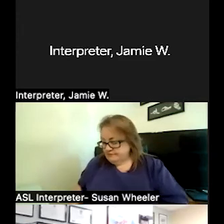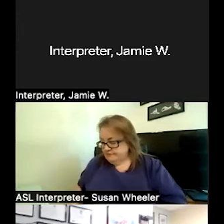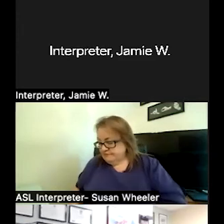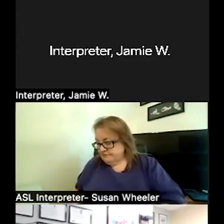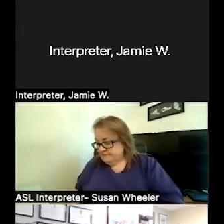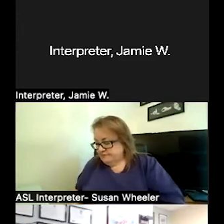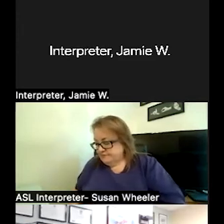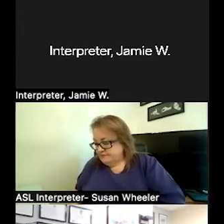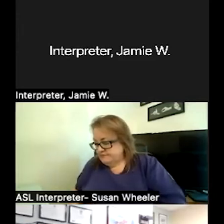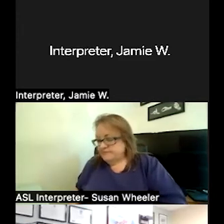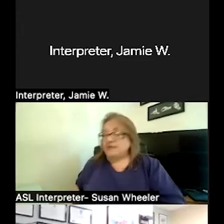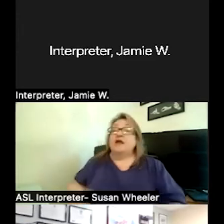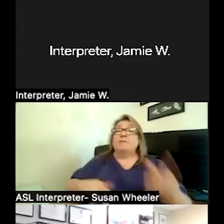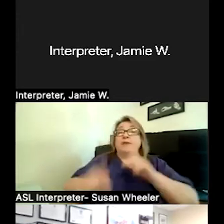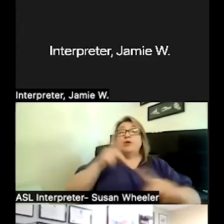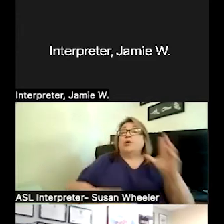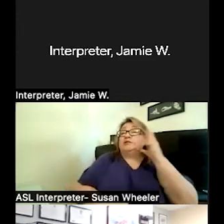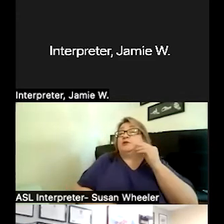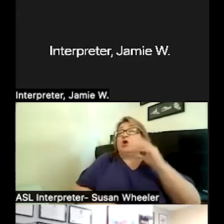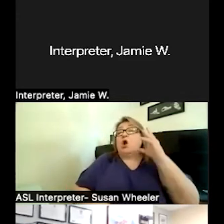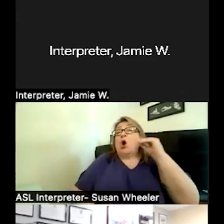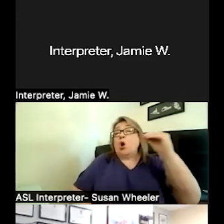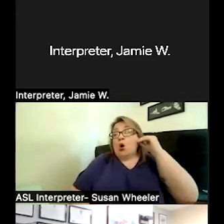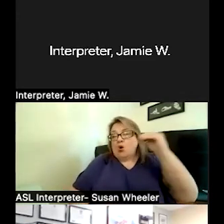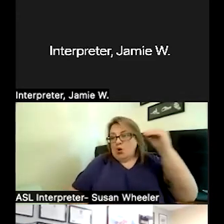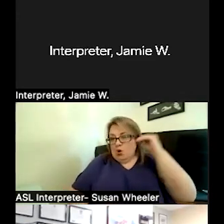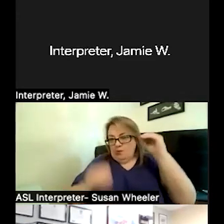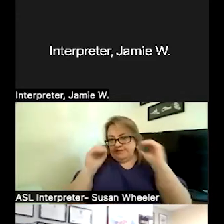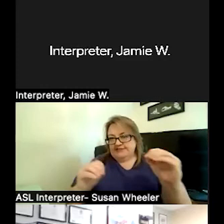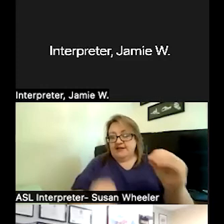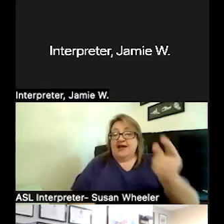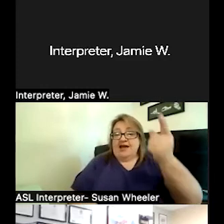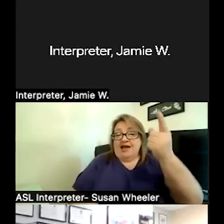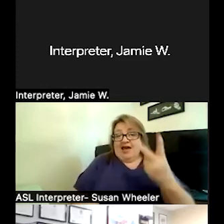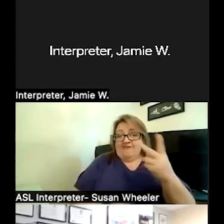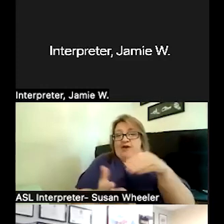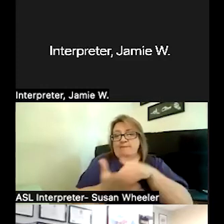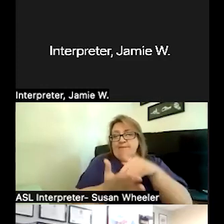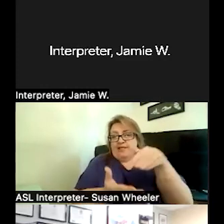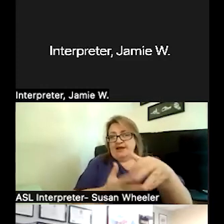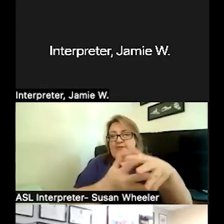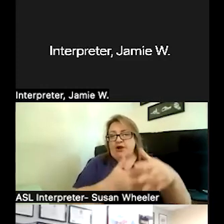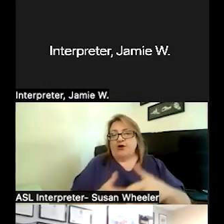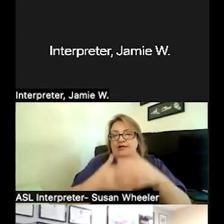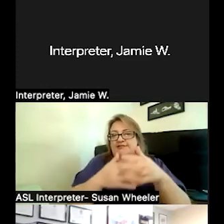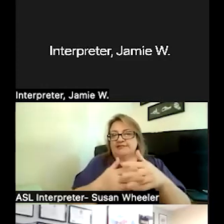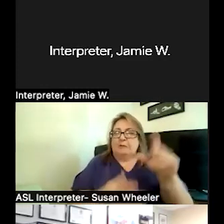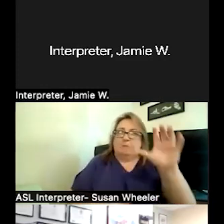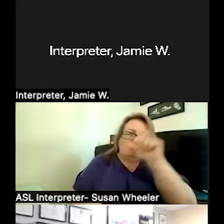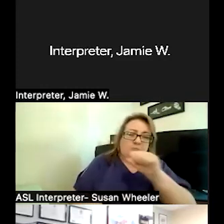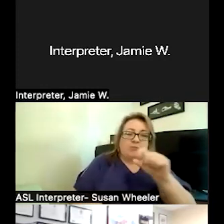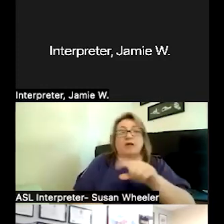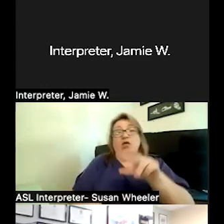Individuals experiencing homelessness, roughly 500,000 Americans are believed to be homeless, and another 30 to